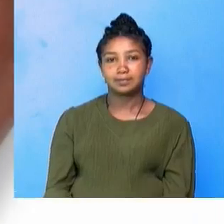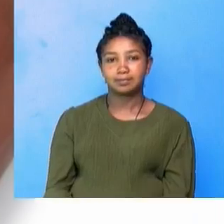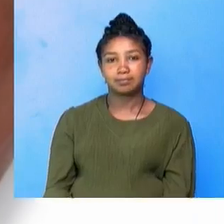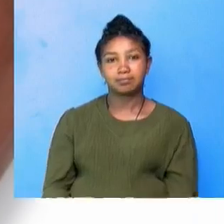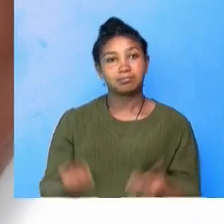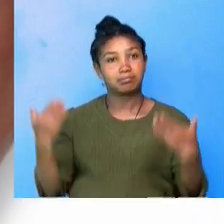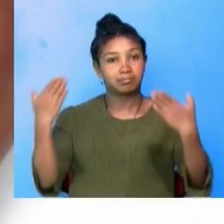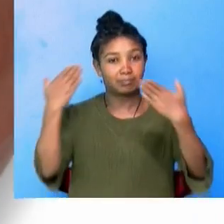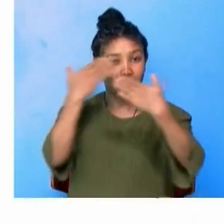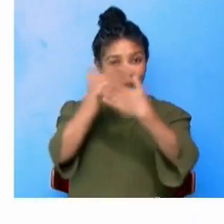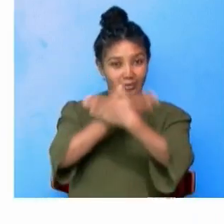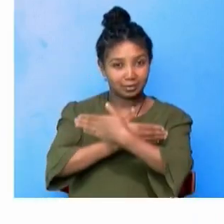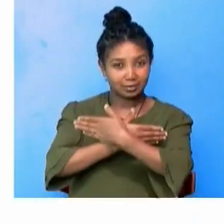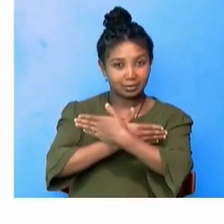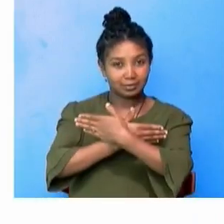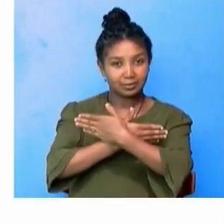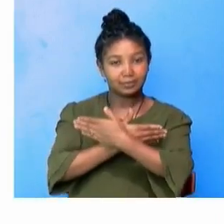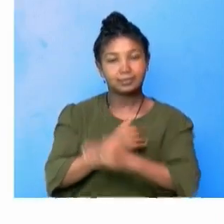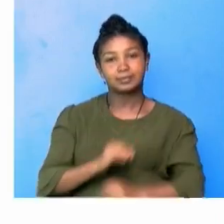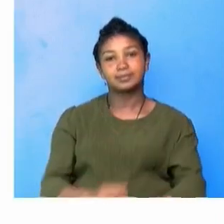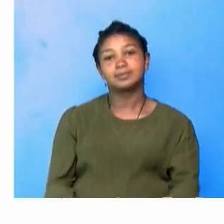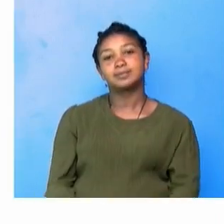night,